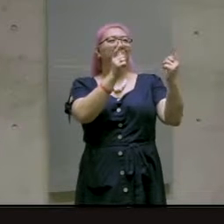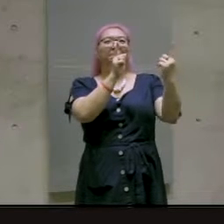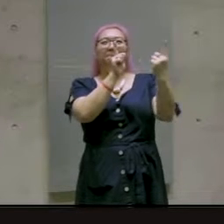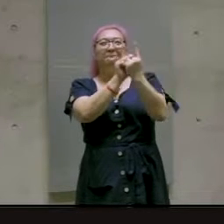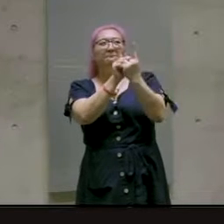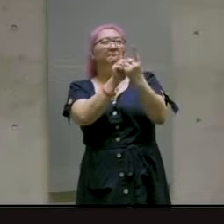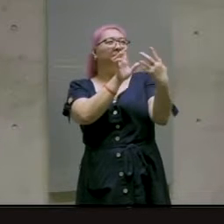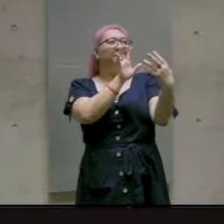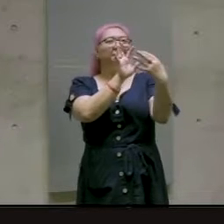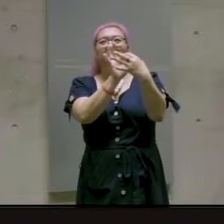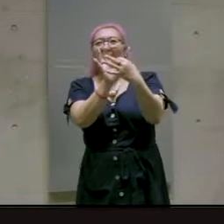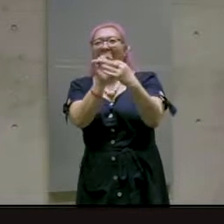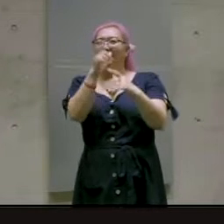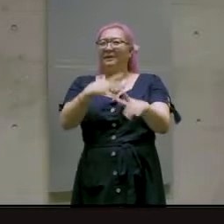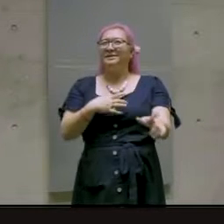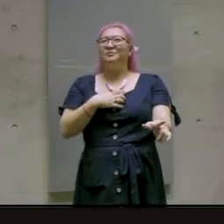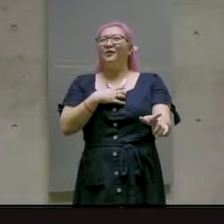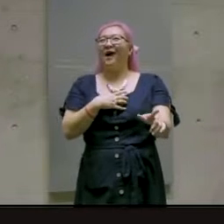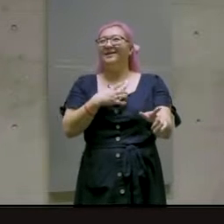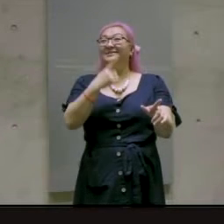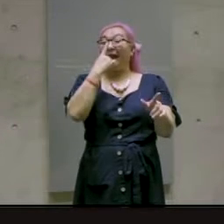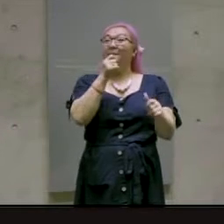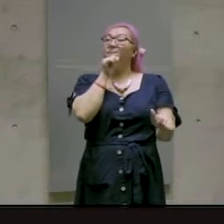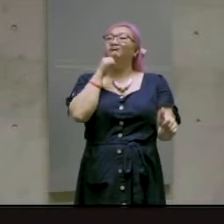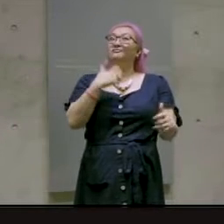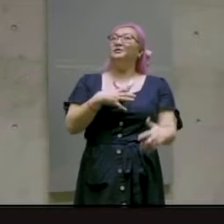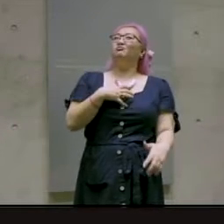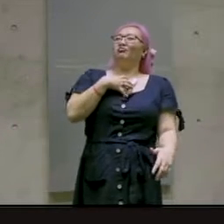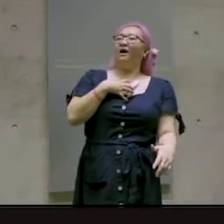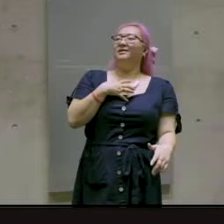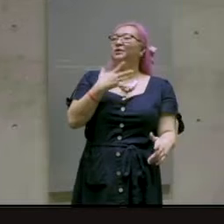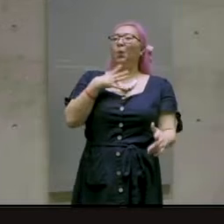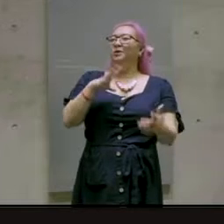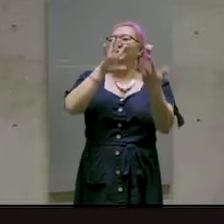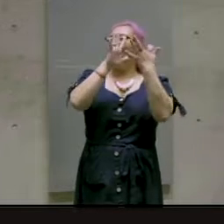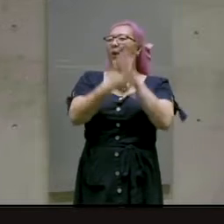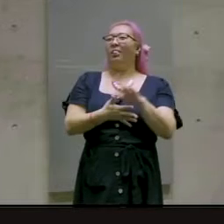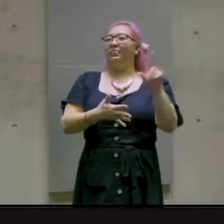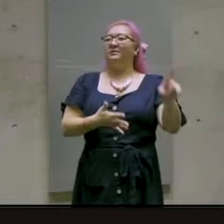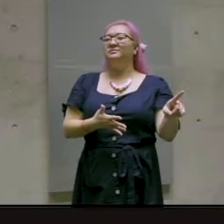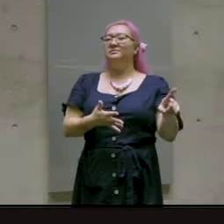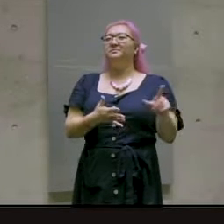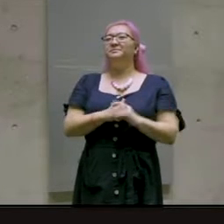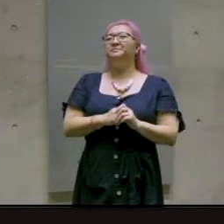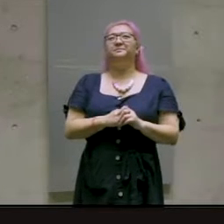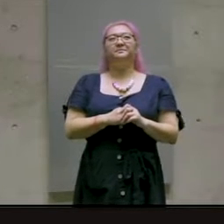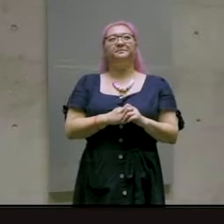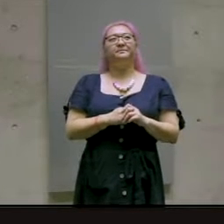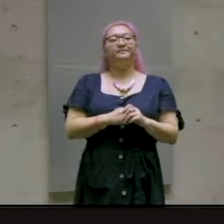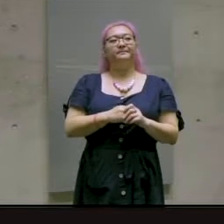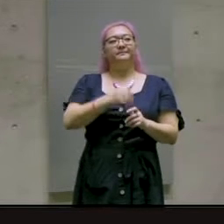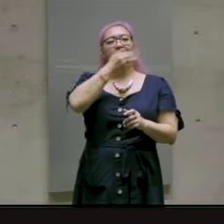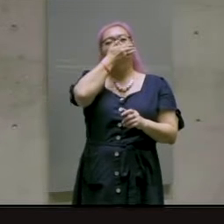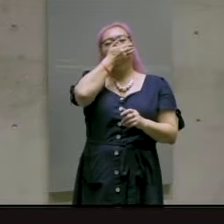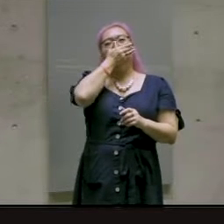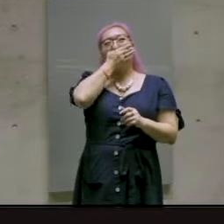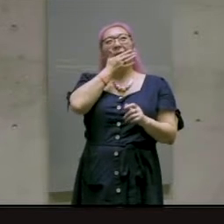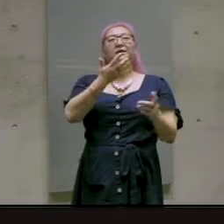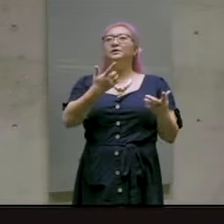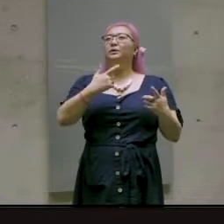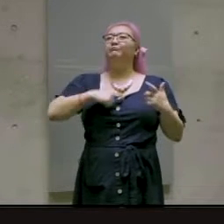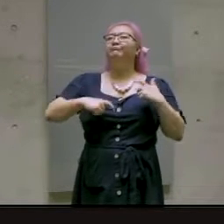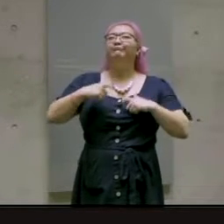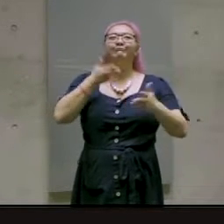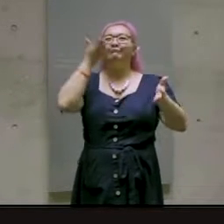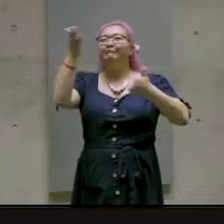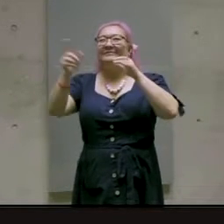is finding kind of different character options, seeing kind of different possibilities within the game, experiencing kind of different narrative